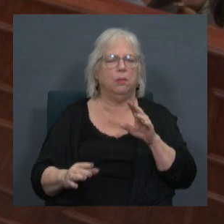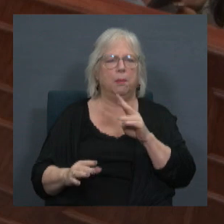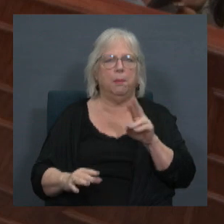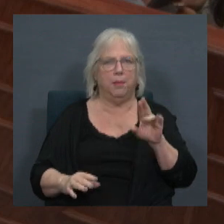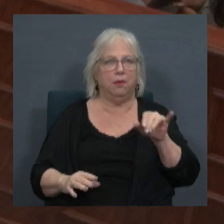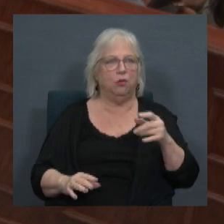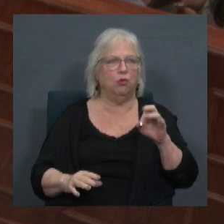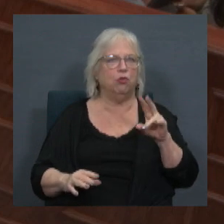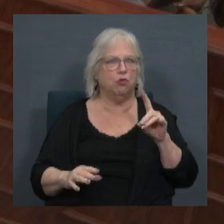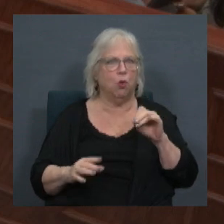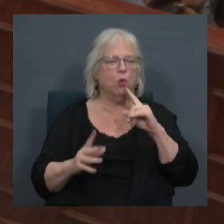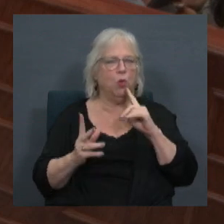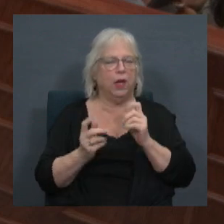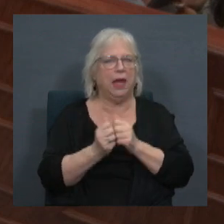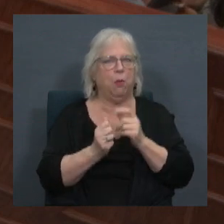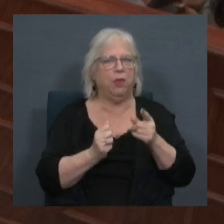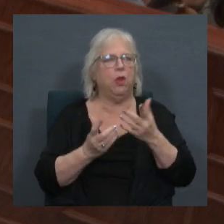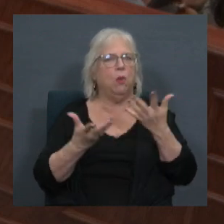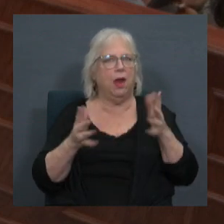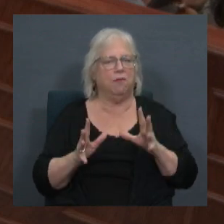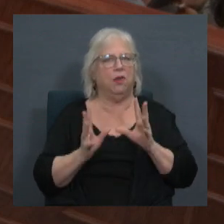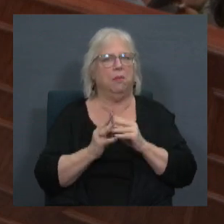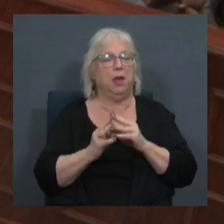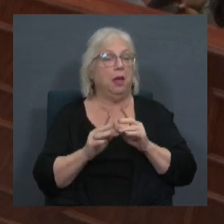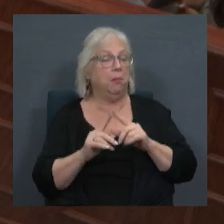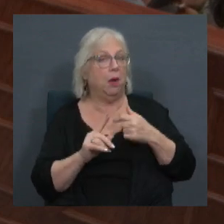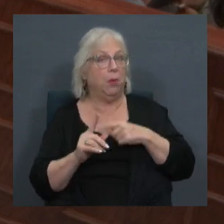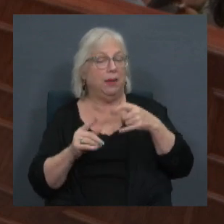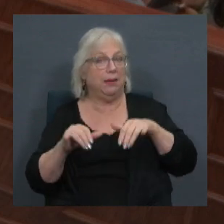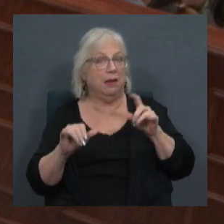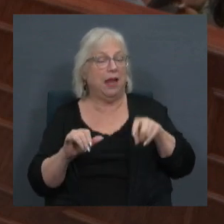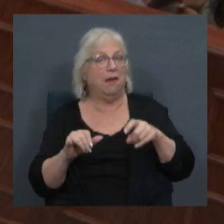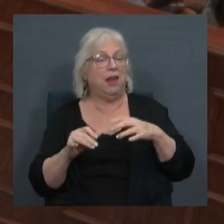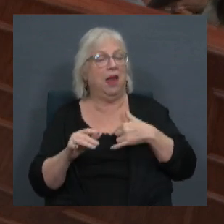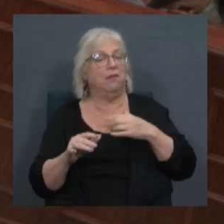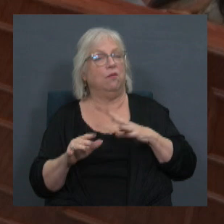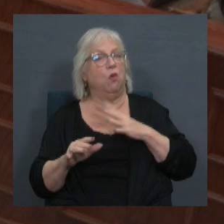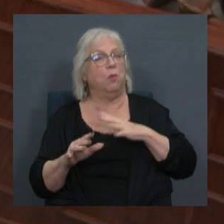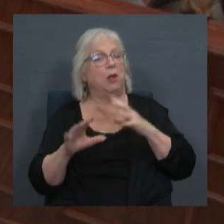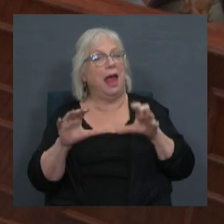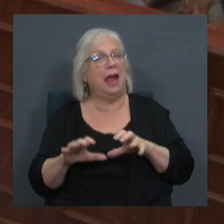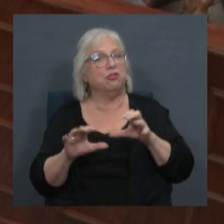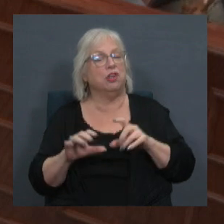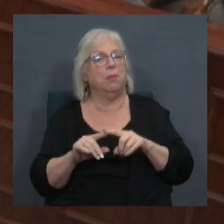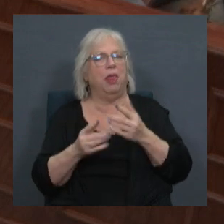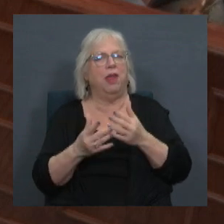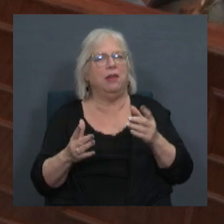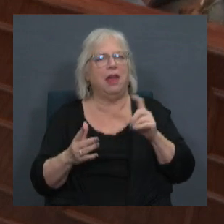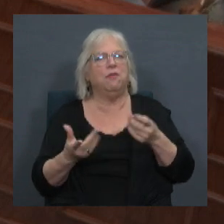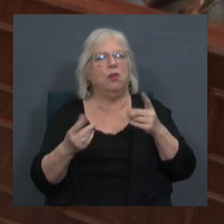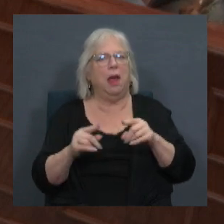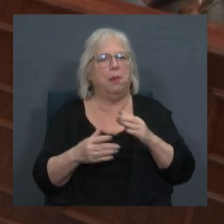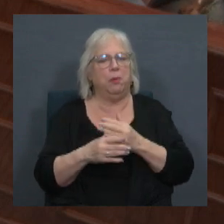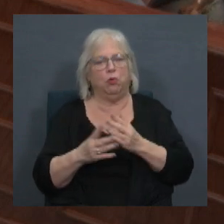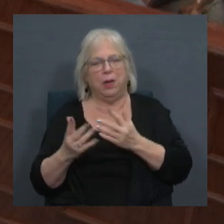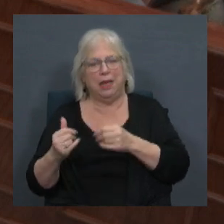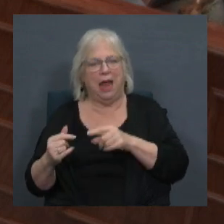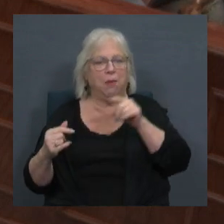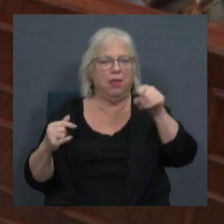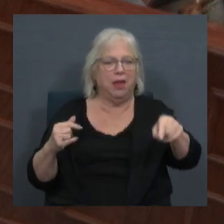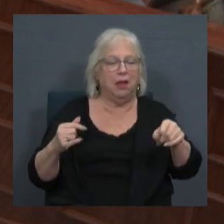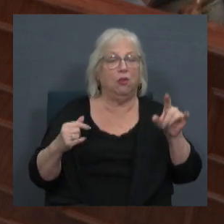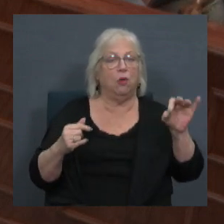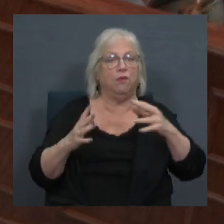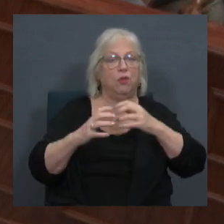Mr. Jordan will get with you after the meeting. Okay. But we still have to take a formal action, but things Yes. have to happen between now and then. So if you do it Absolutely. before